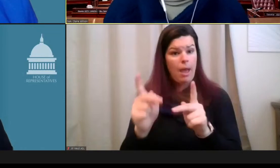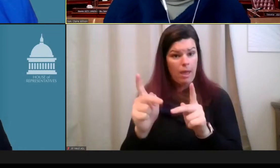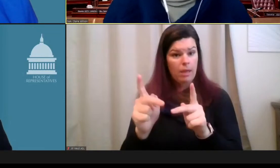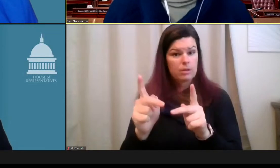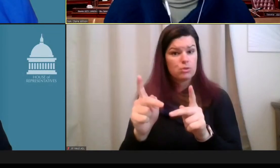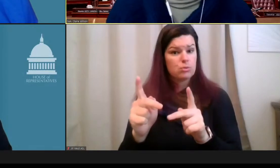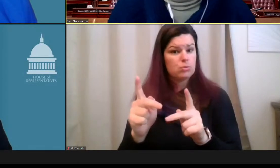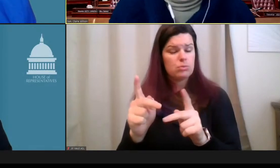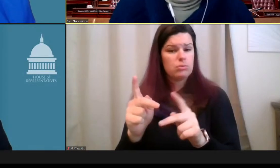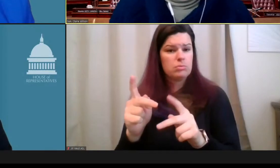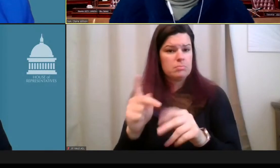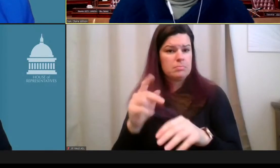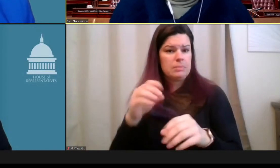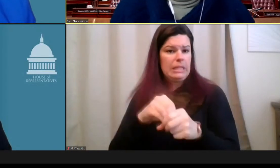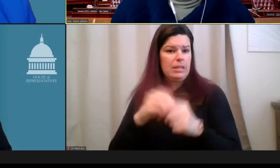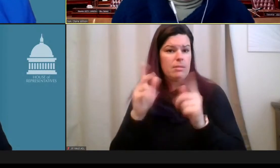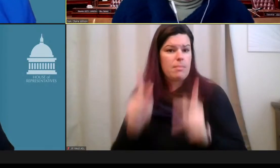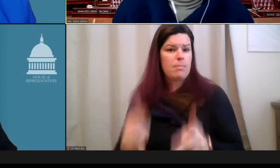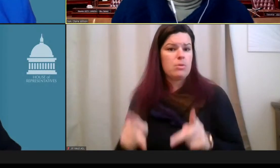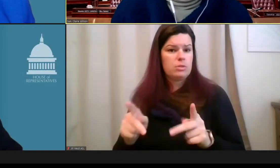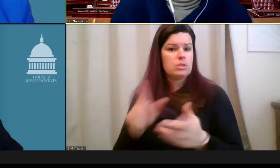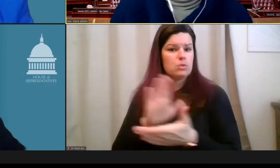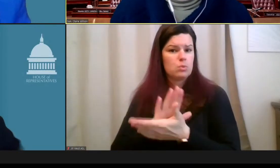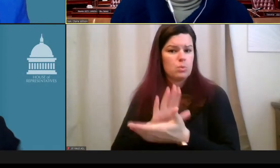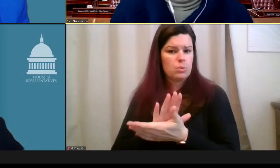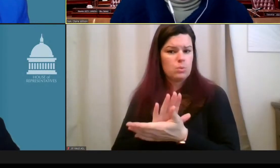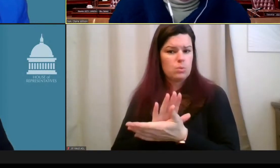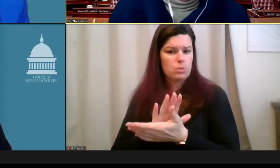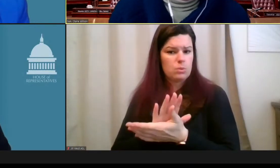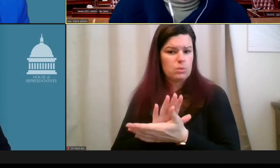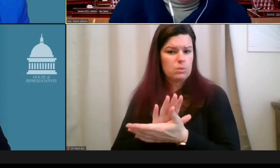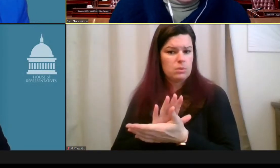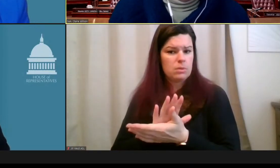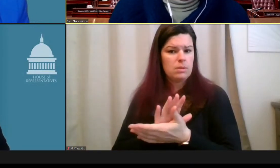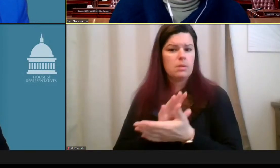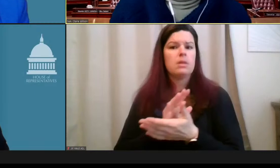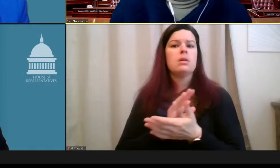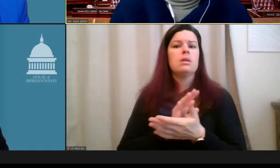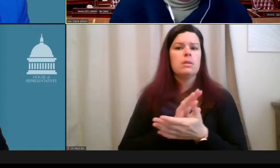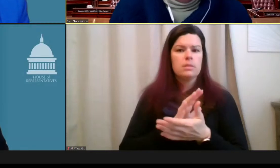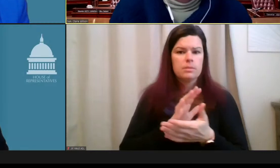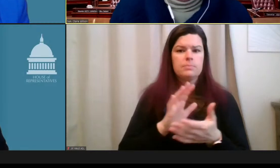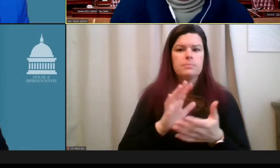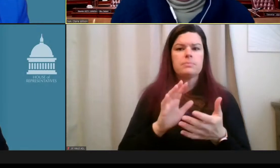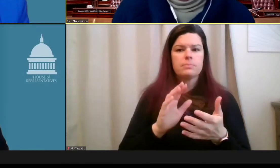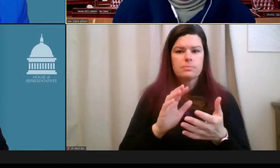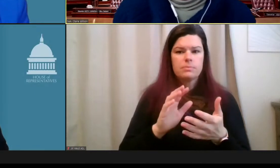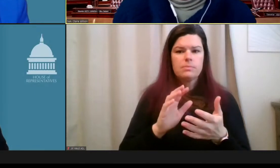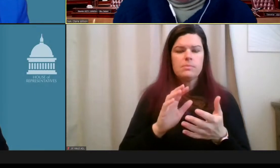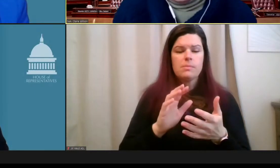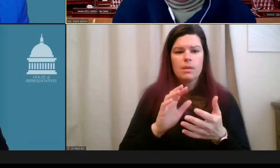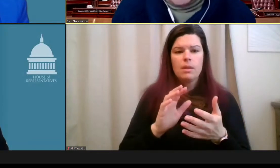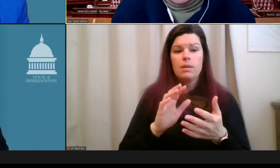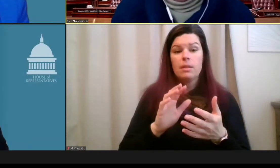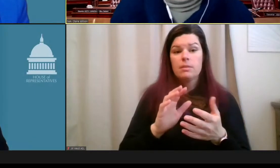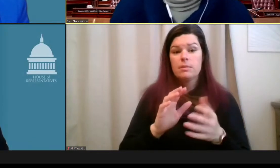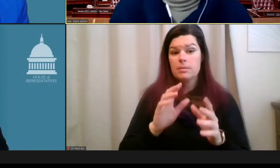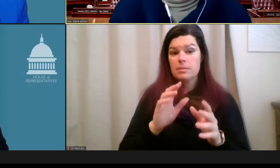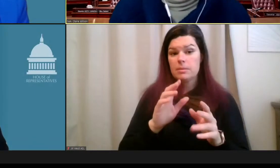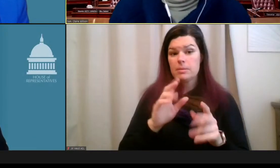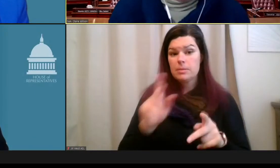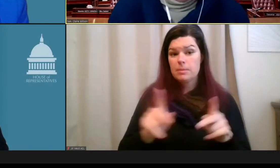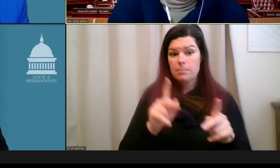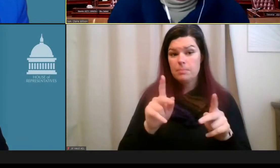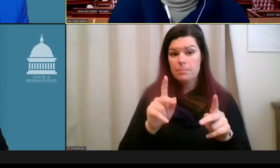on-site learning with children. And although the numbers of children who have COVID